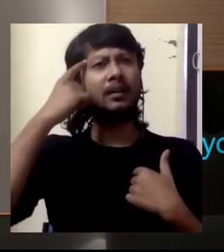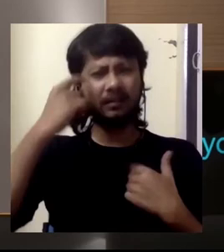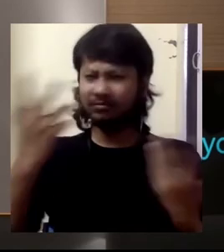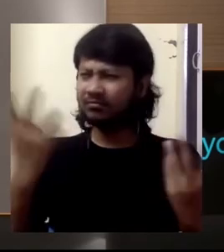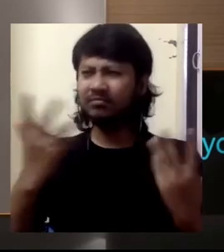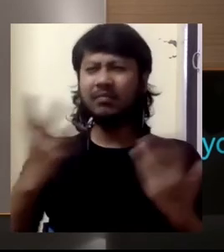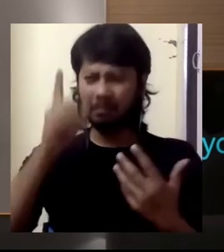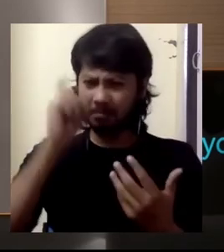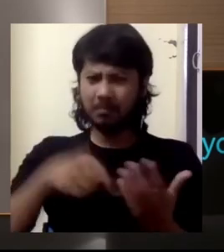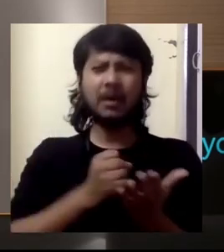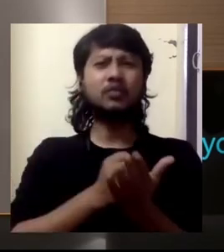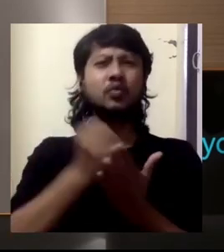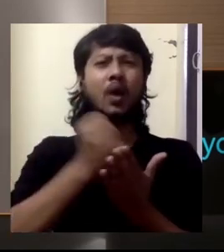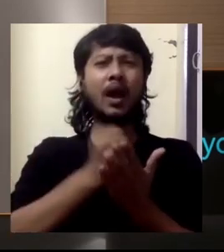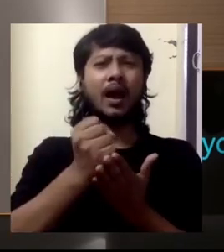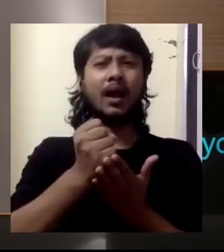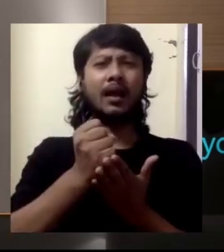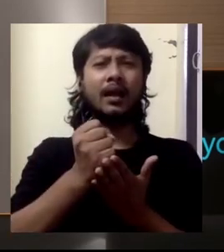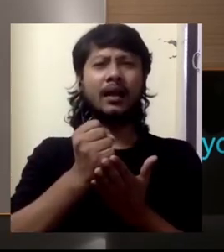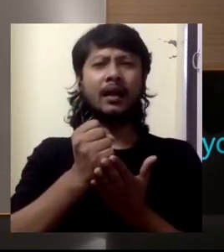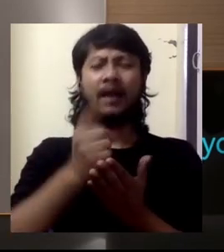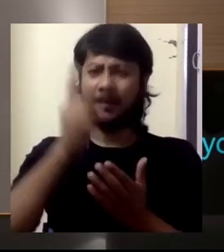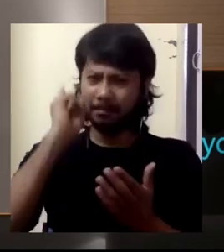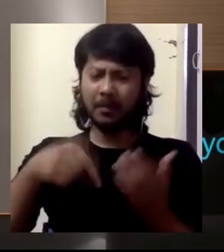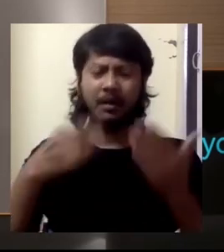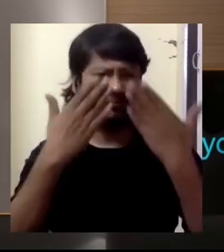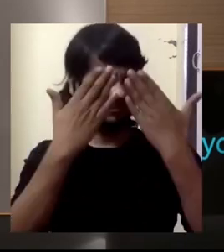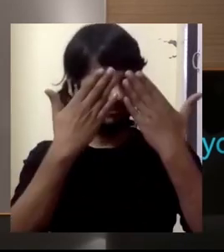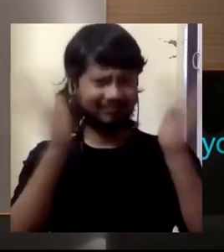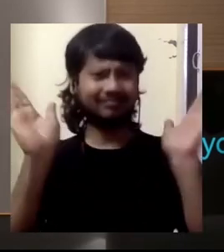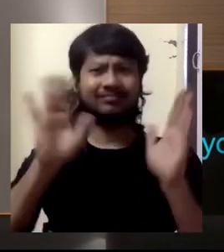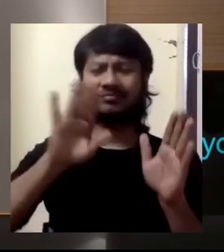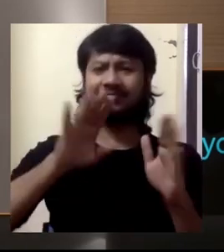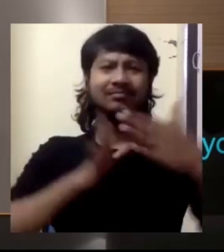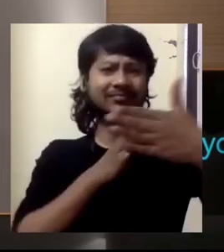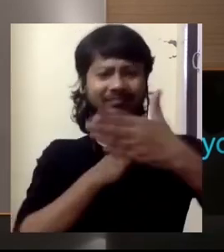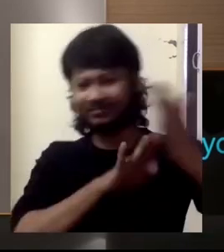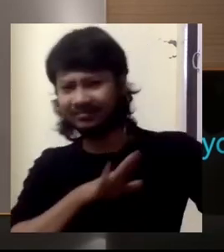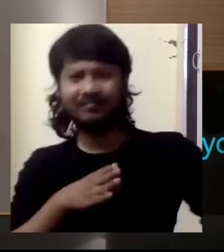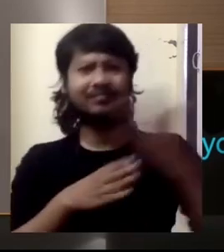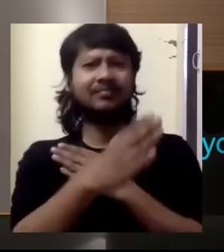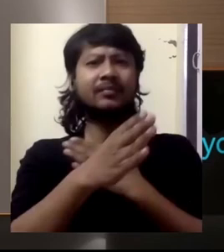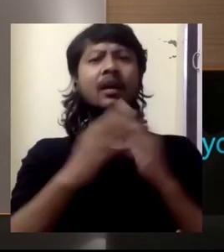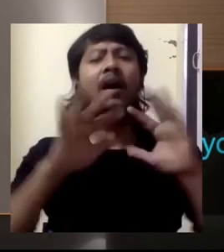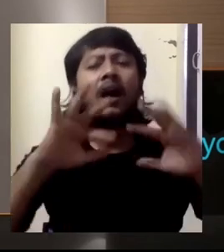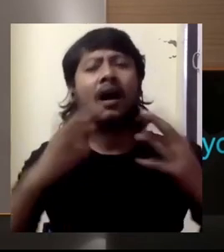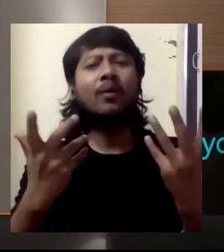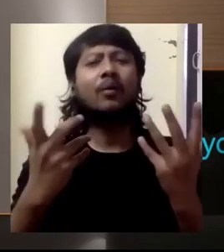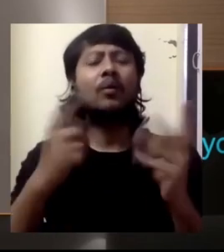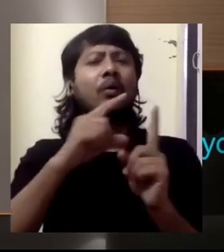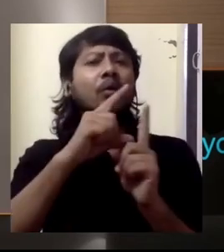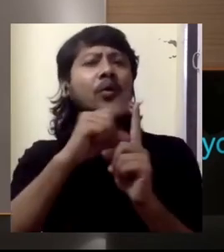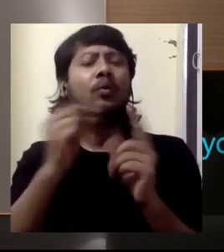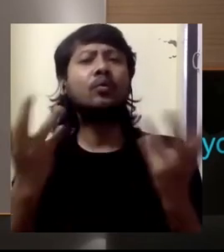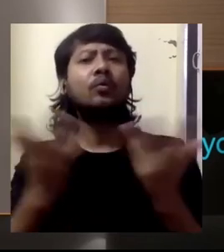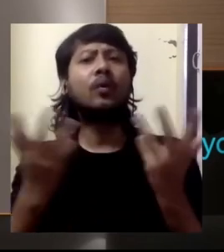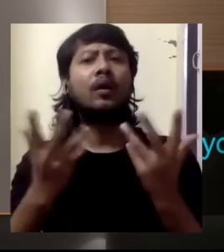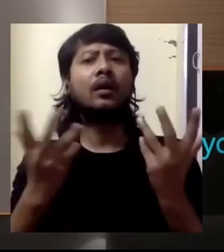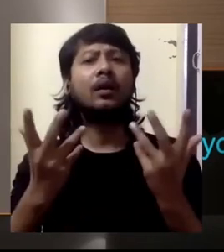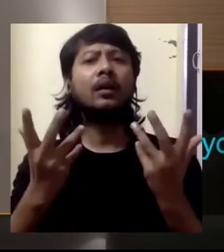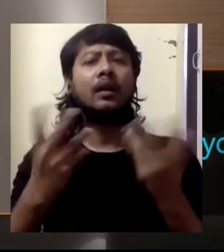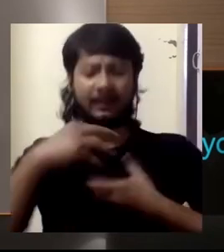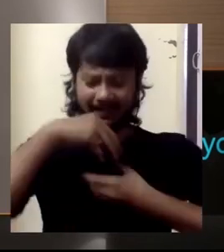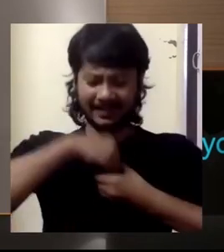chance? What can we do to nurture that sense of self? What can we do to recognize and find that inner child within